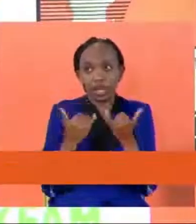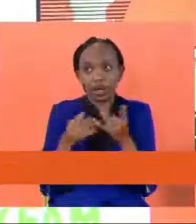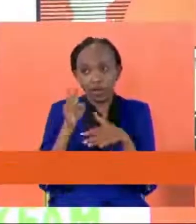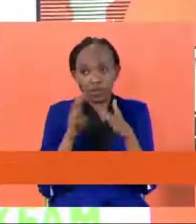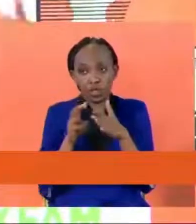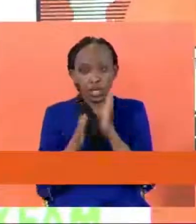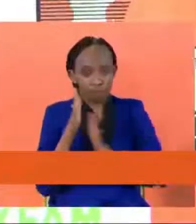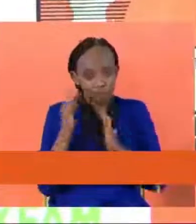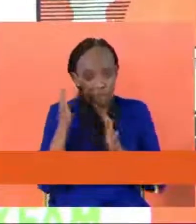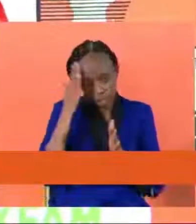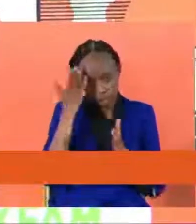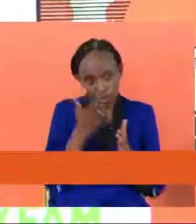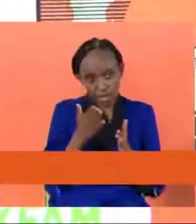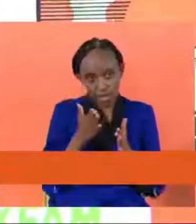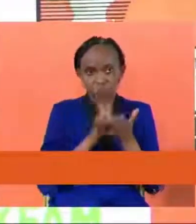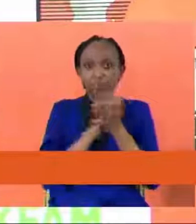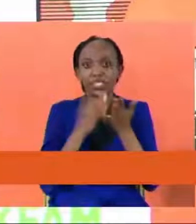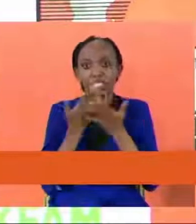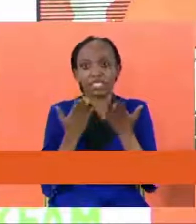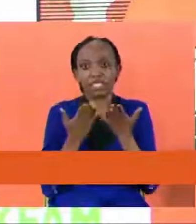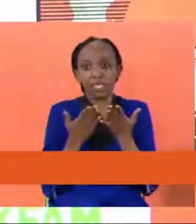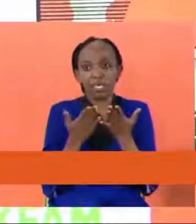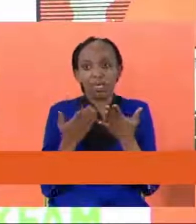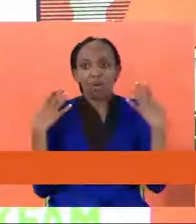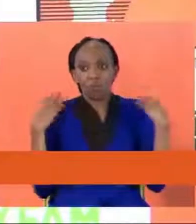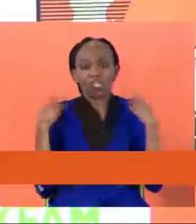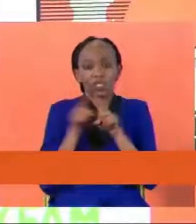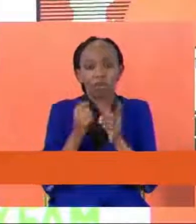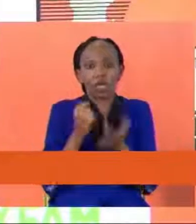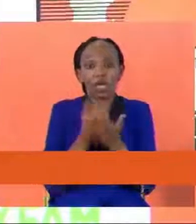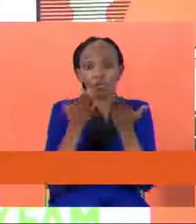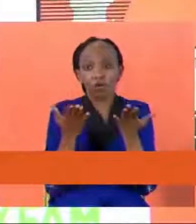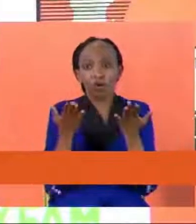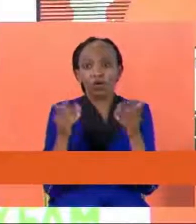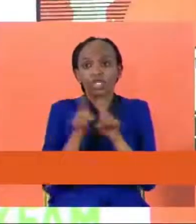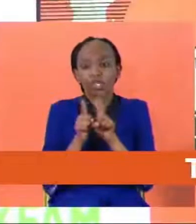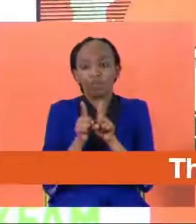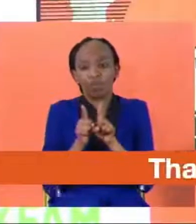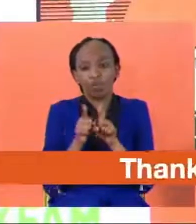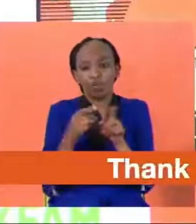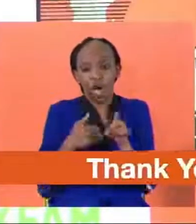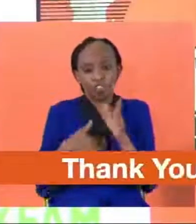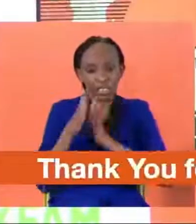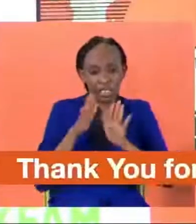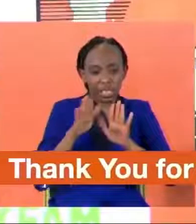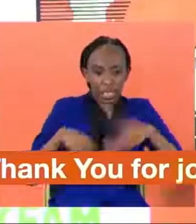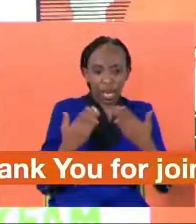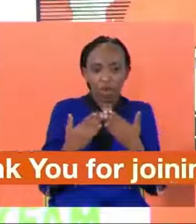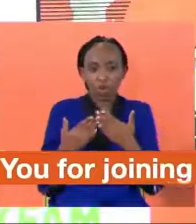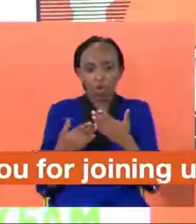at the process, I know these are very basic things, but they're very practical, and they do help you just have some structure in how you approach